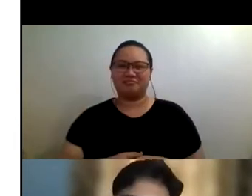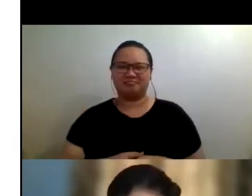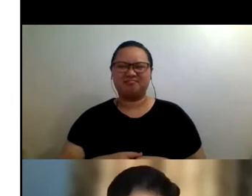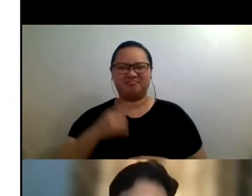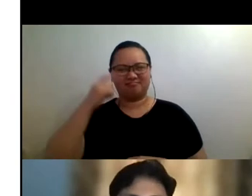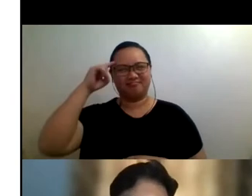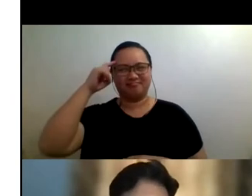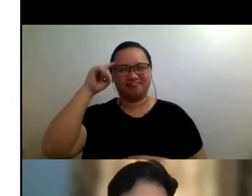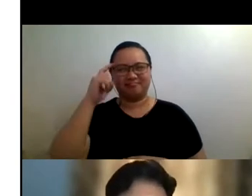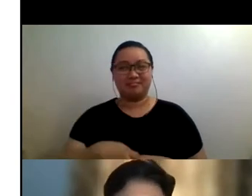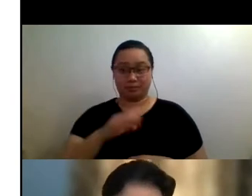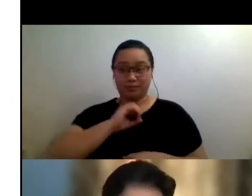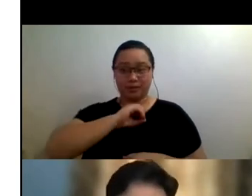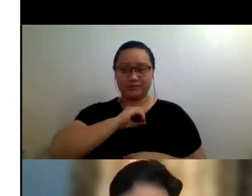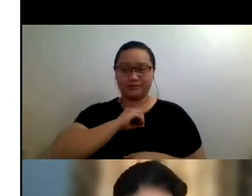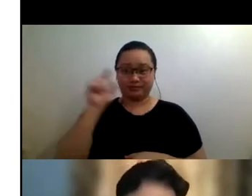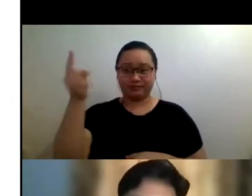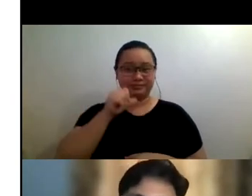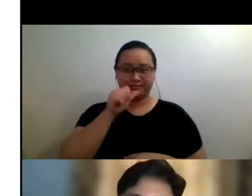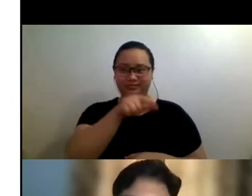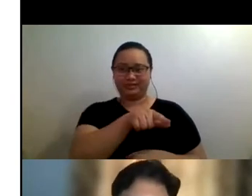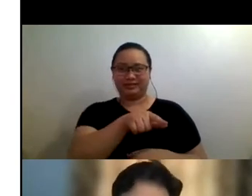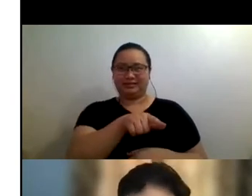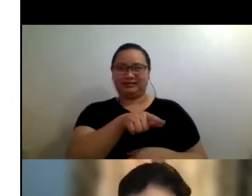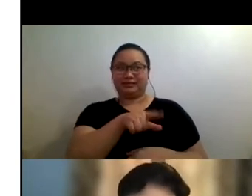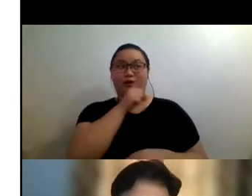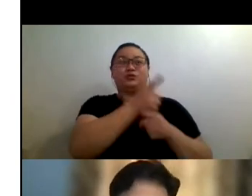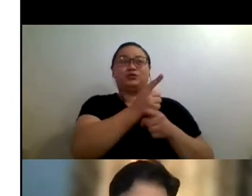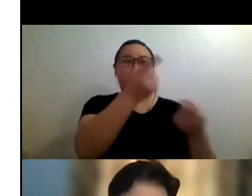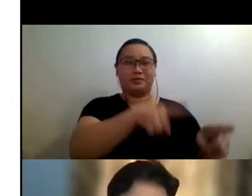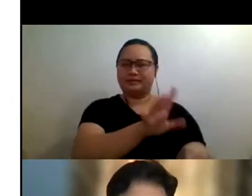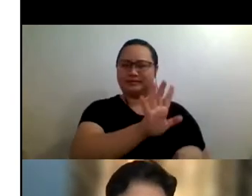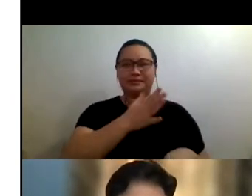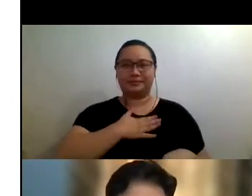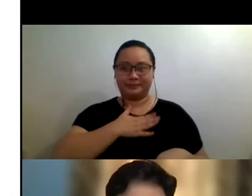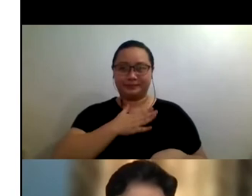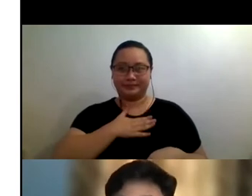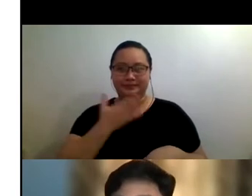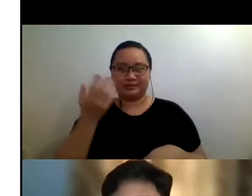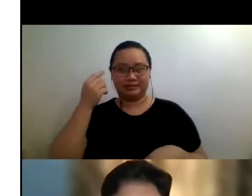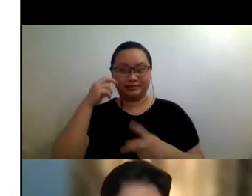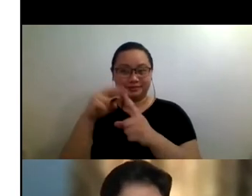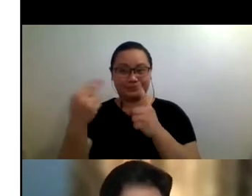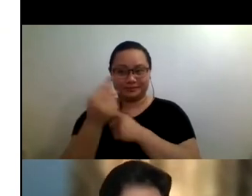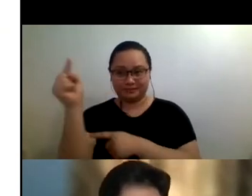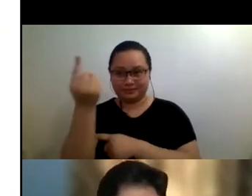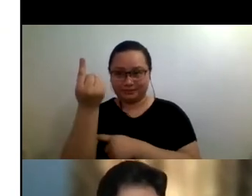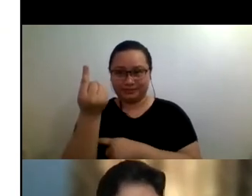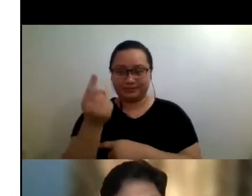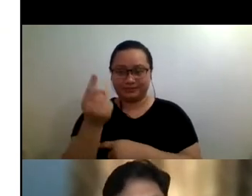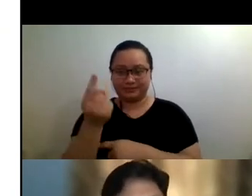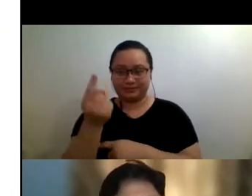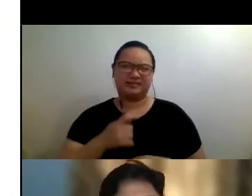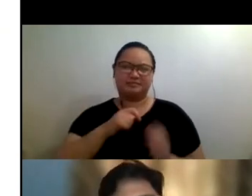interpretation activity of the movie, but I guess that illustrates my point.